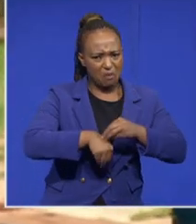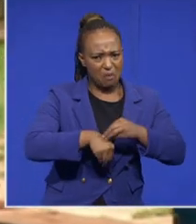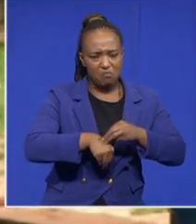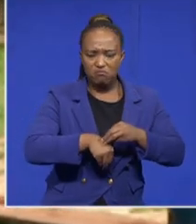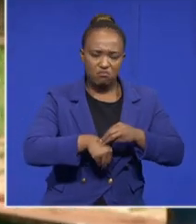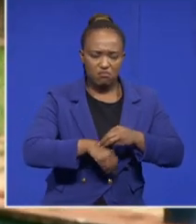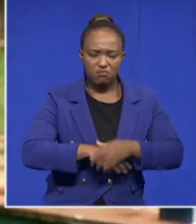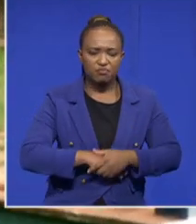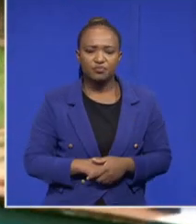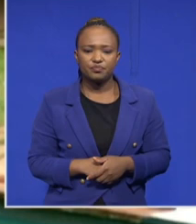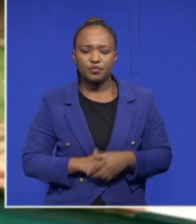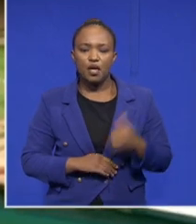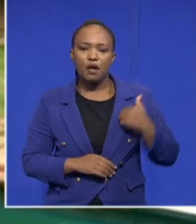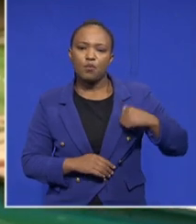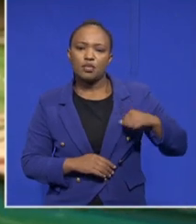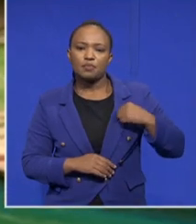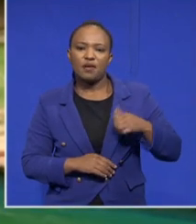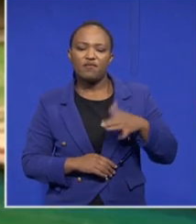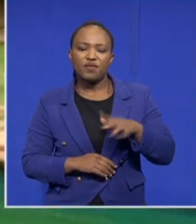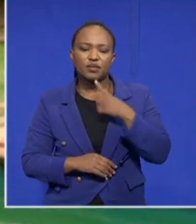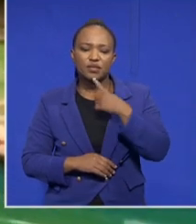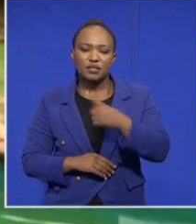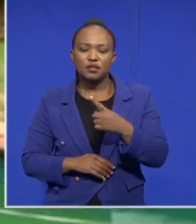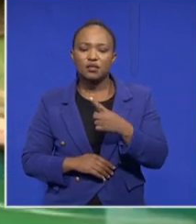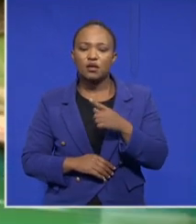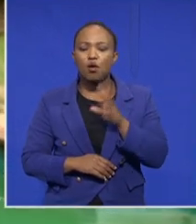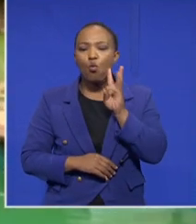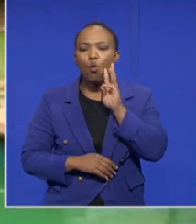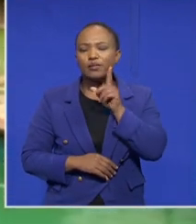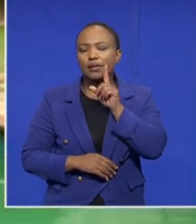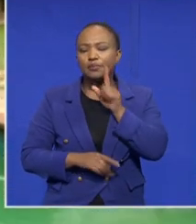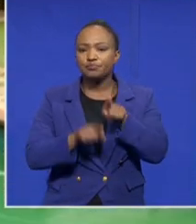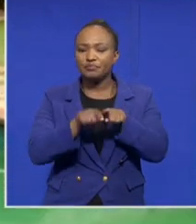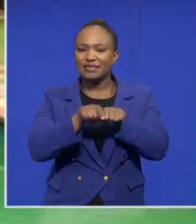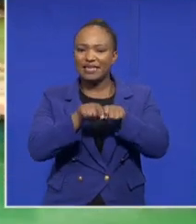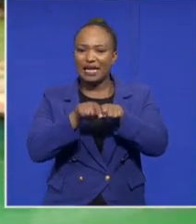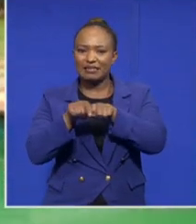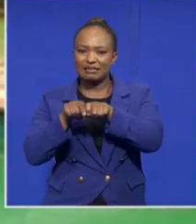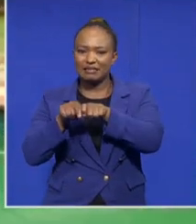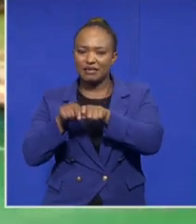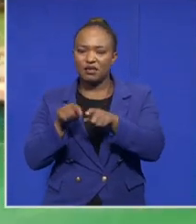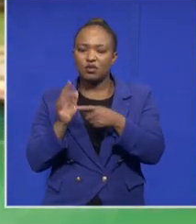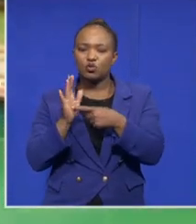municipality added that water tests done by Mahalis Water shows that the